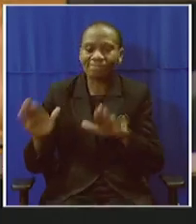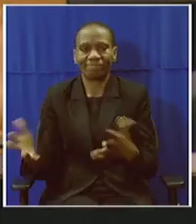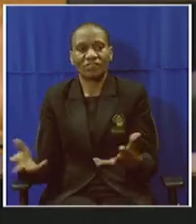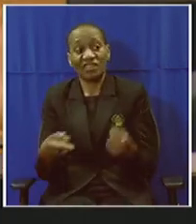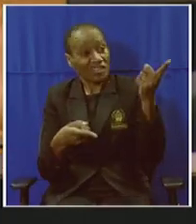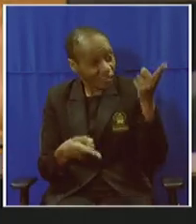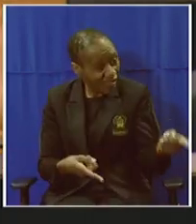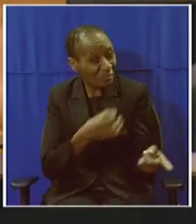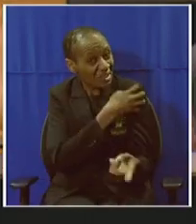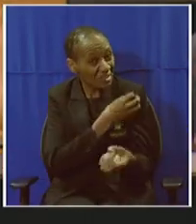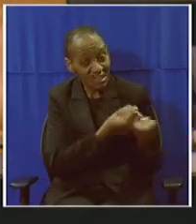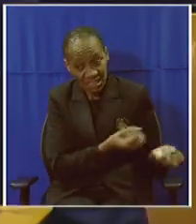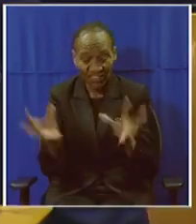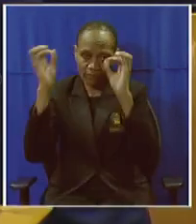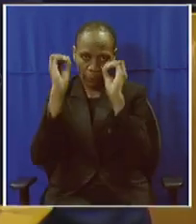doesn't give it.